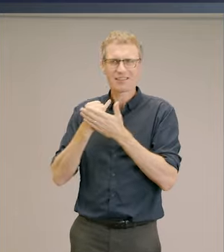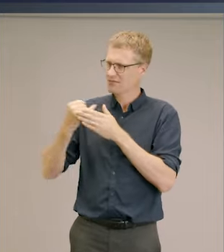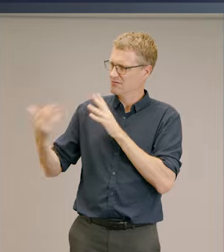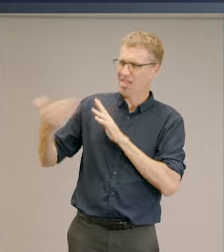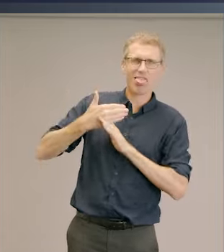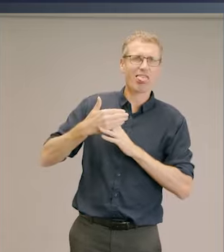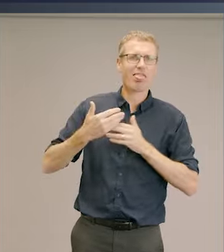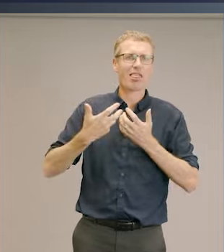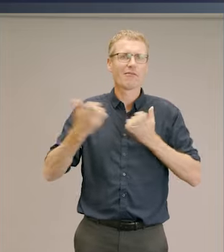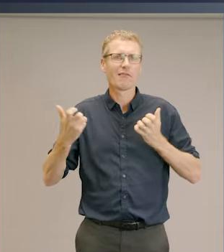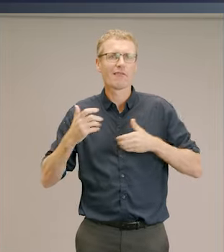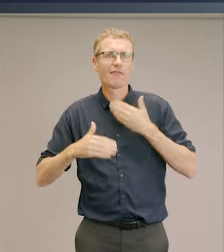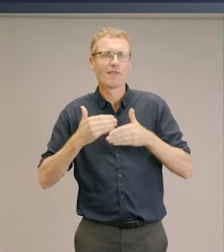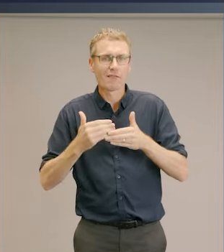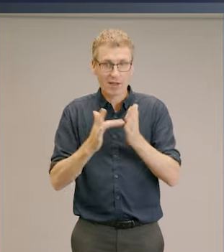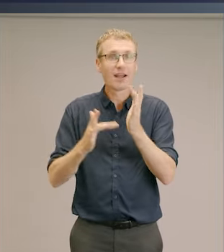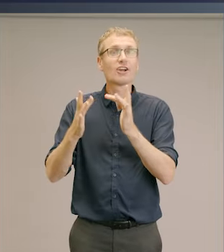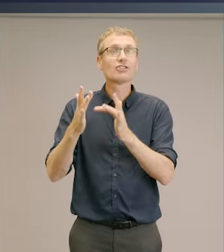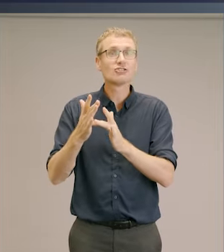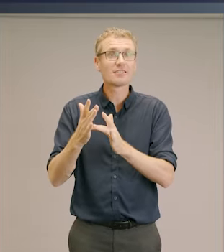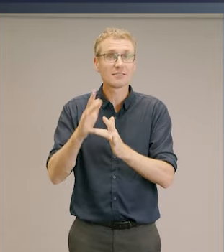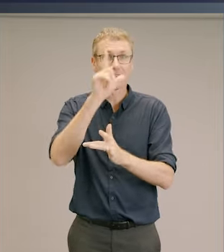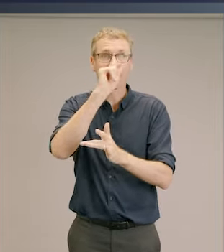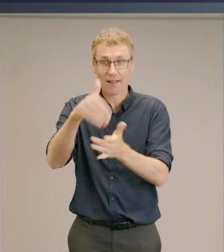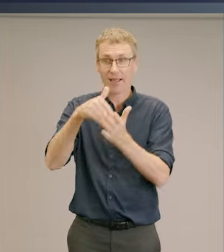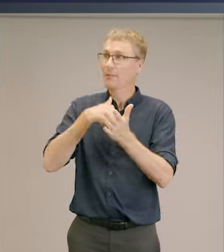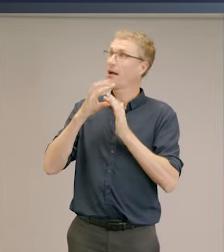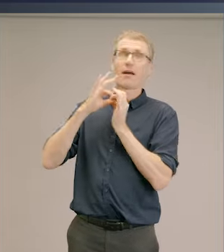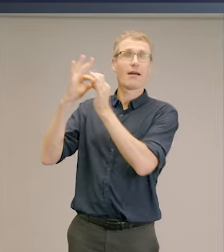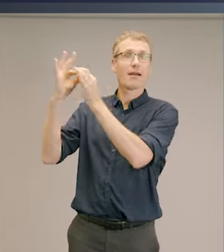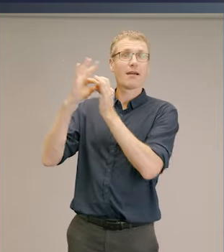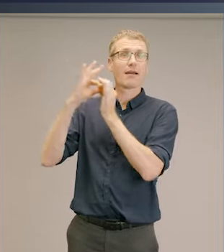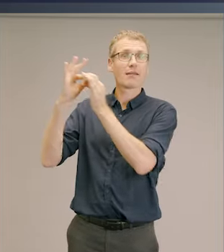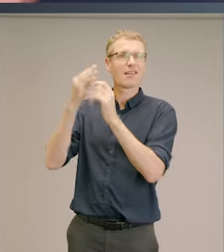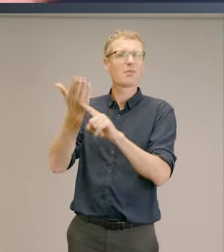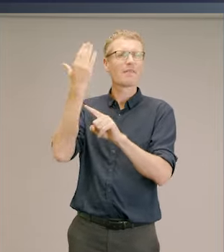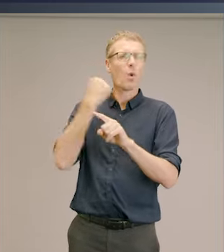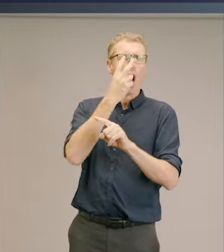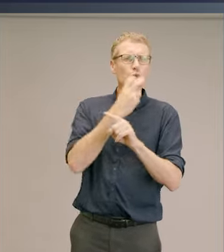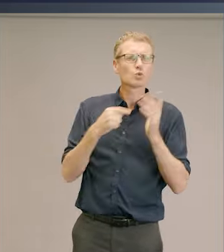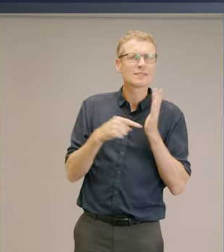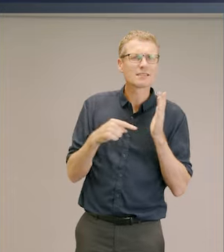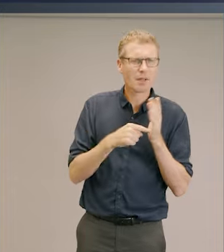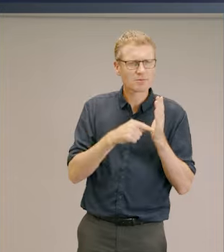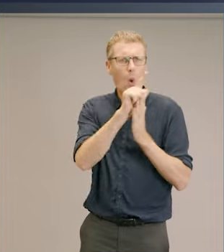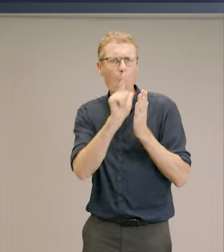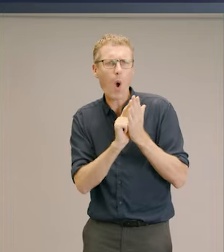us. Jesus of Nazareth is the one who connects us from the Old Testament to the New